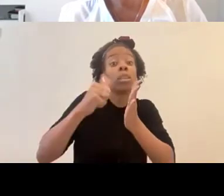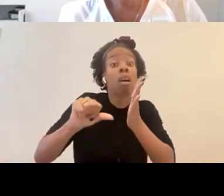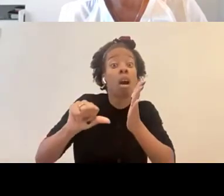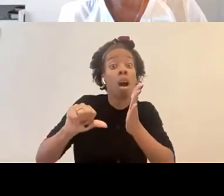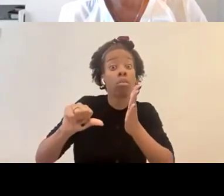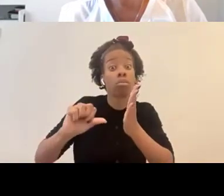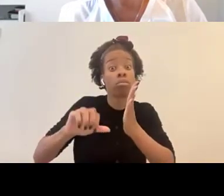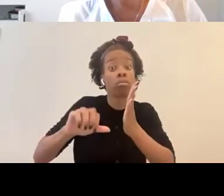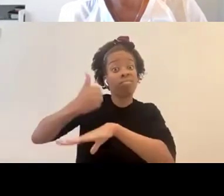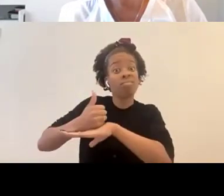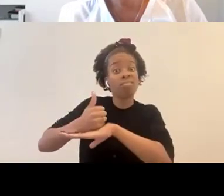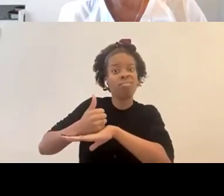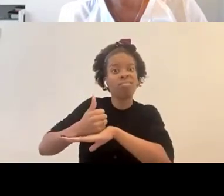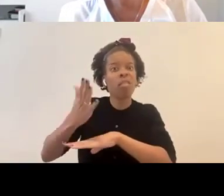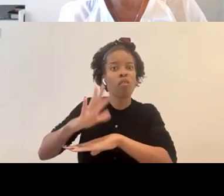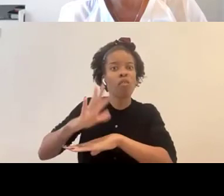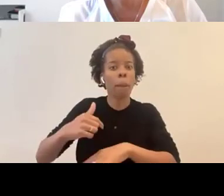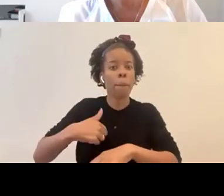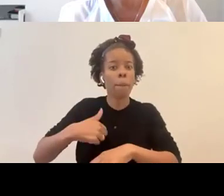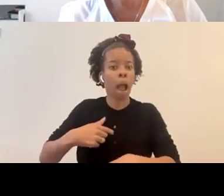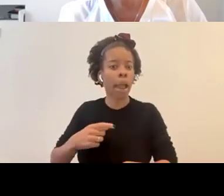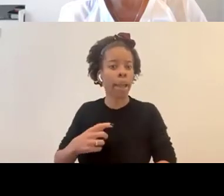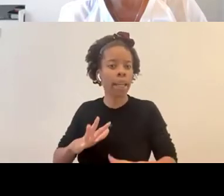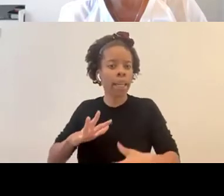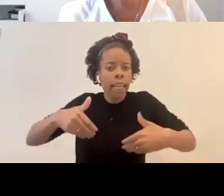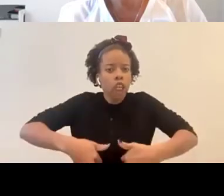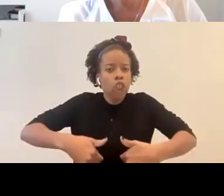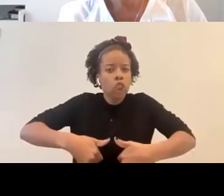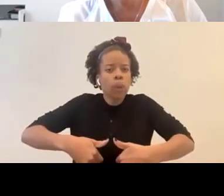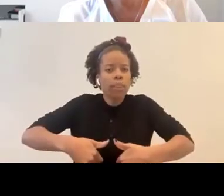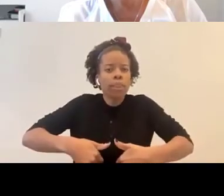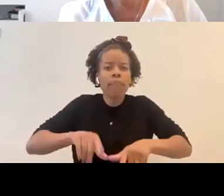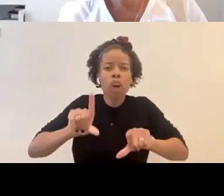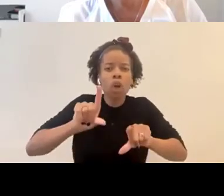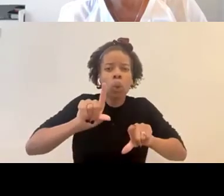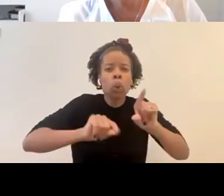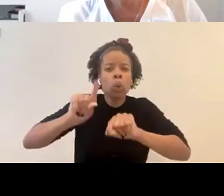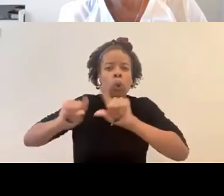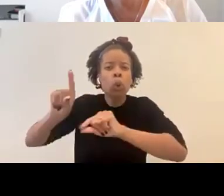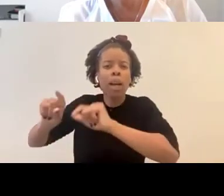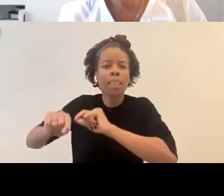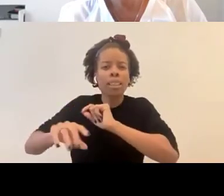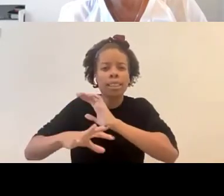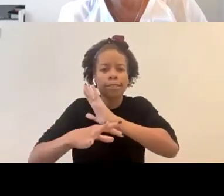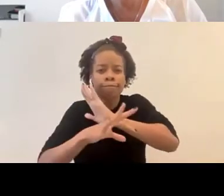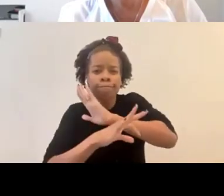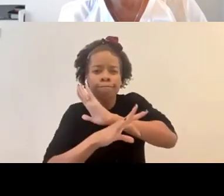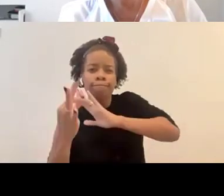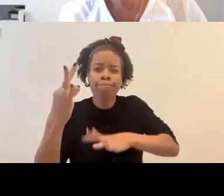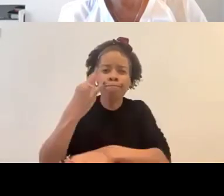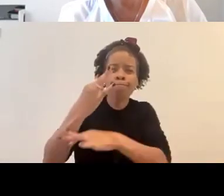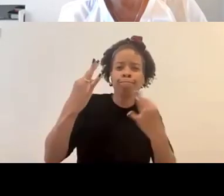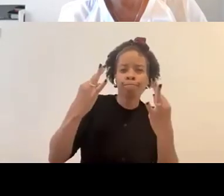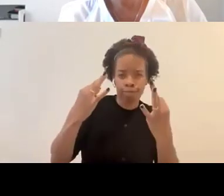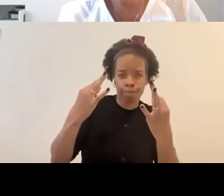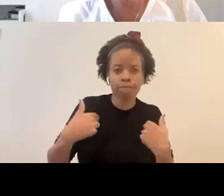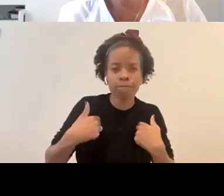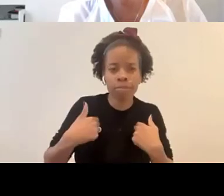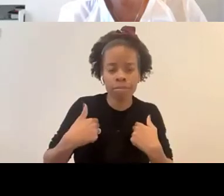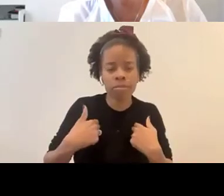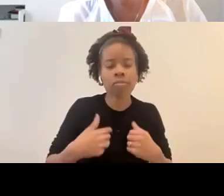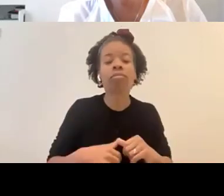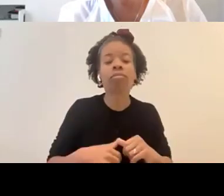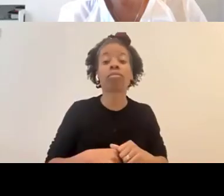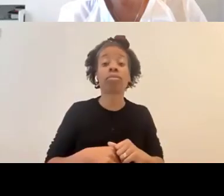very intuitive choices that I made, many of which emerged